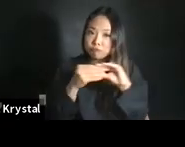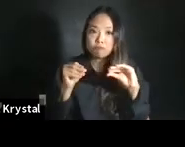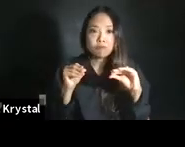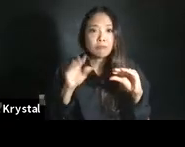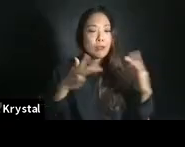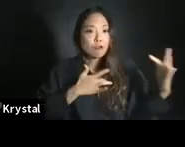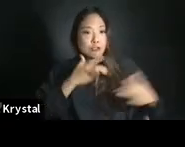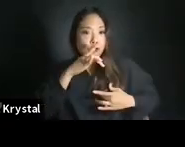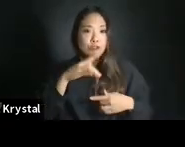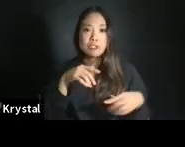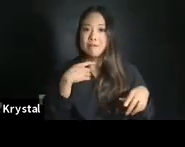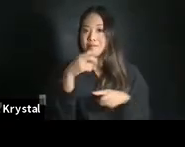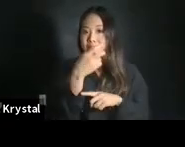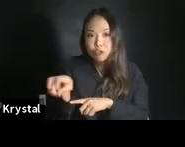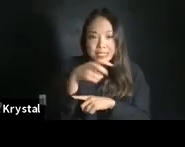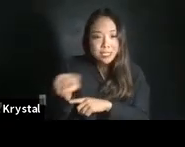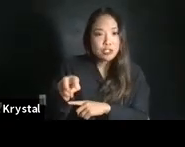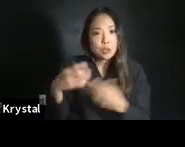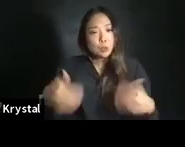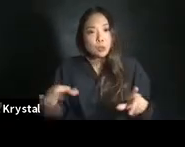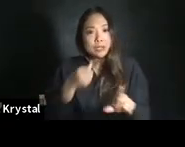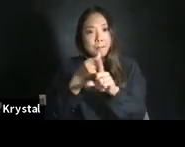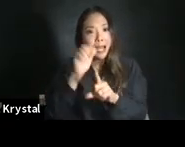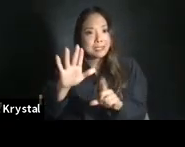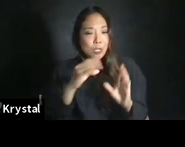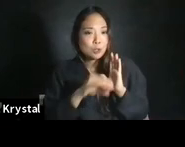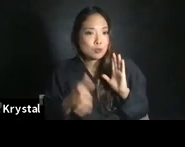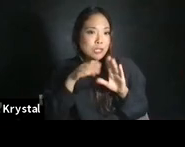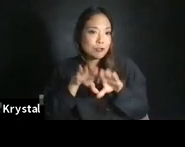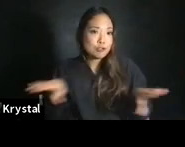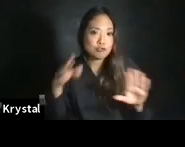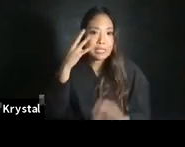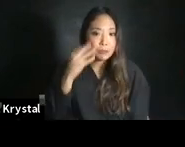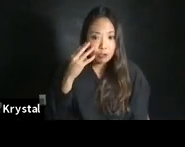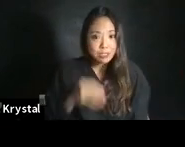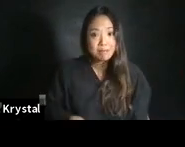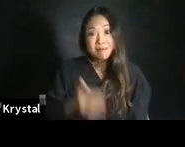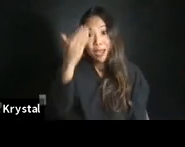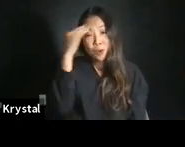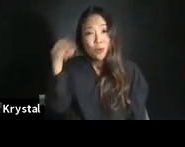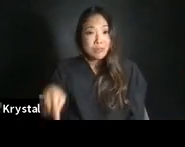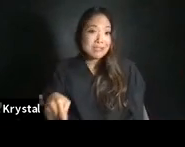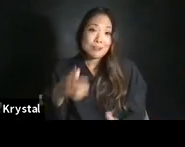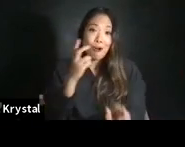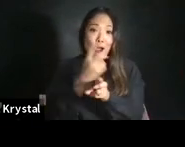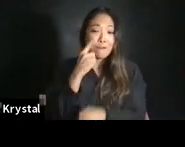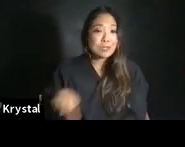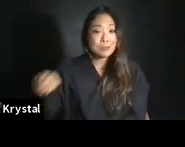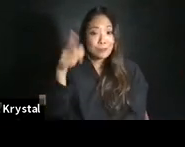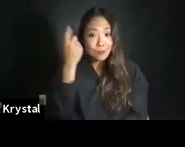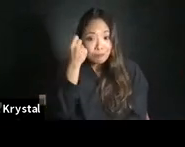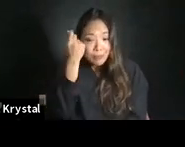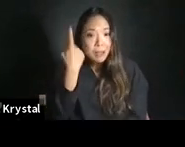experience i understand this change is difficult for some families to understand but the team and i at bps continue to